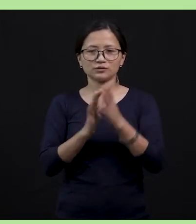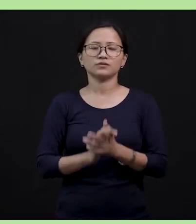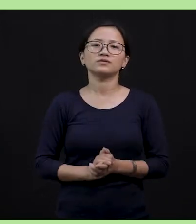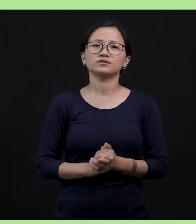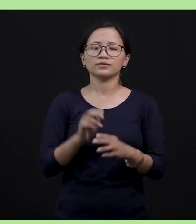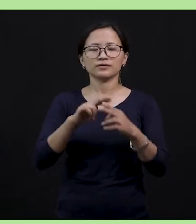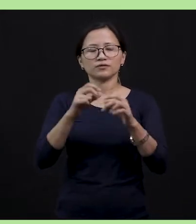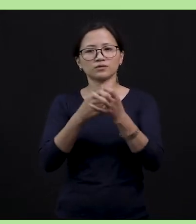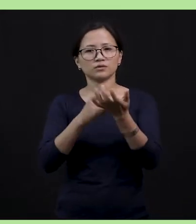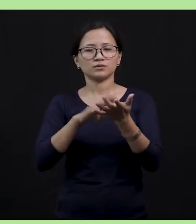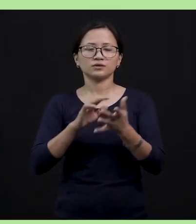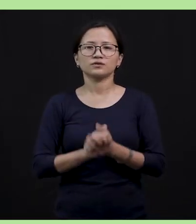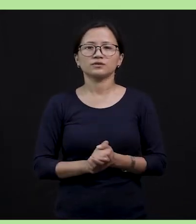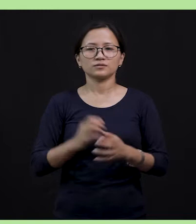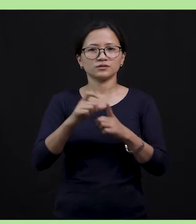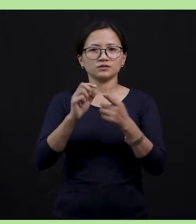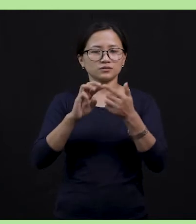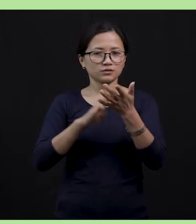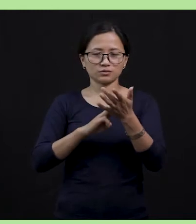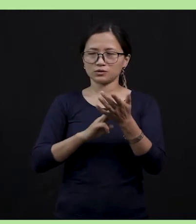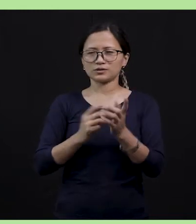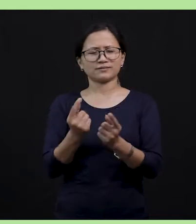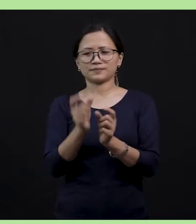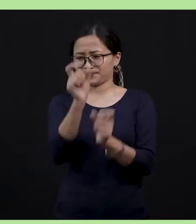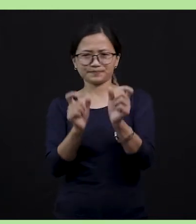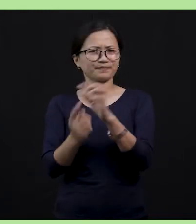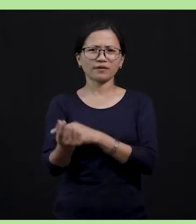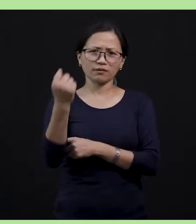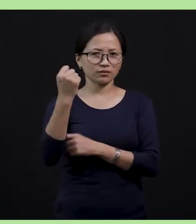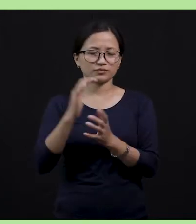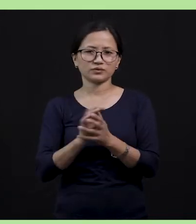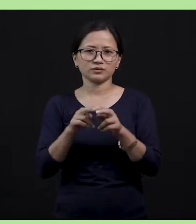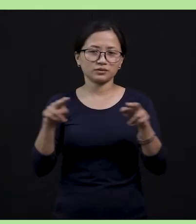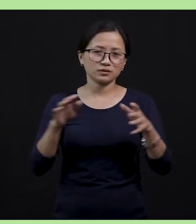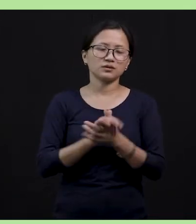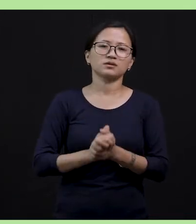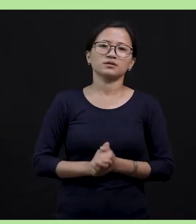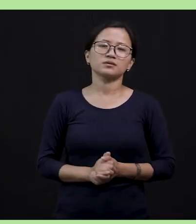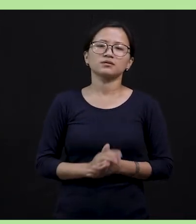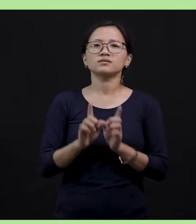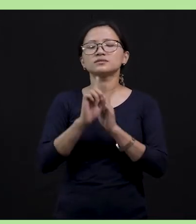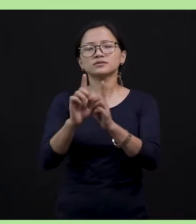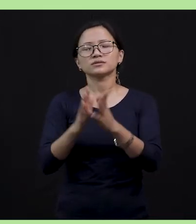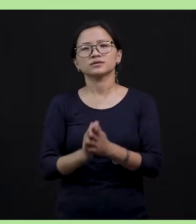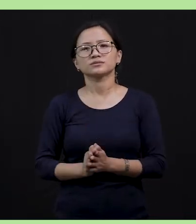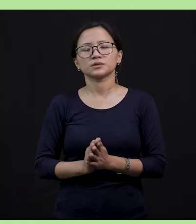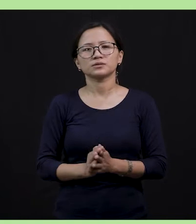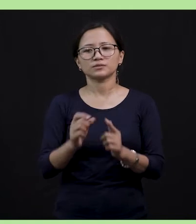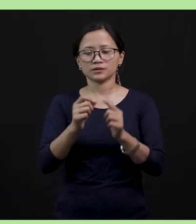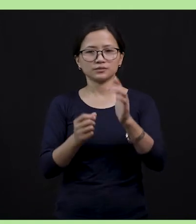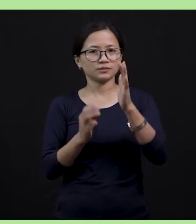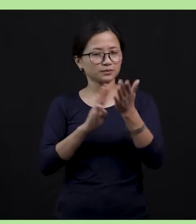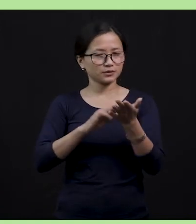democracy. So parliamentary form of democracy is where the parliament is supreme and the parliament is led by the prime minister of that country,